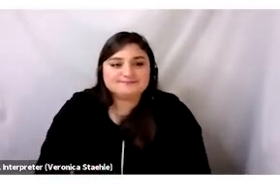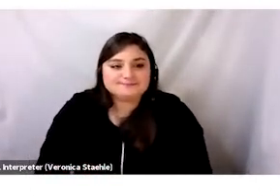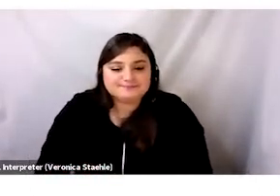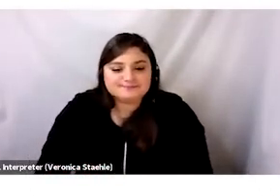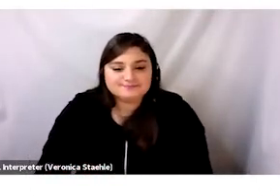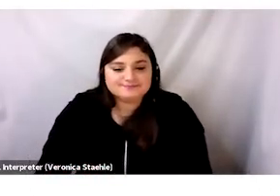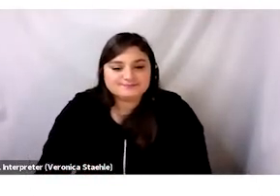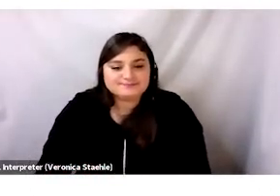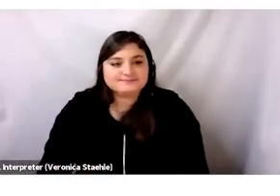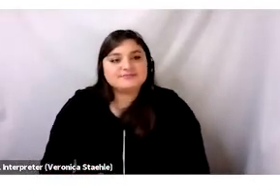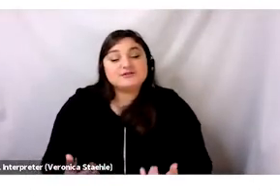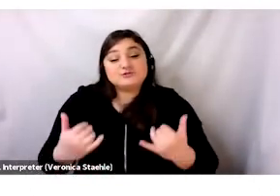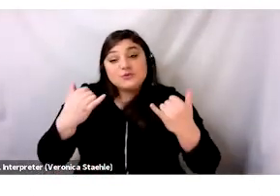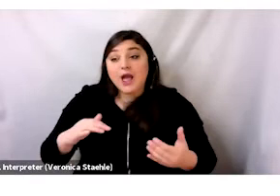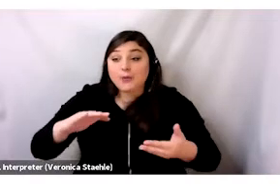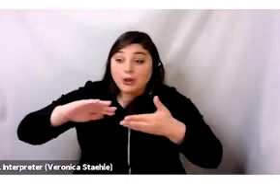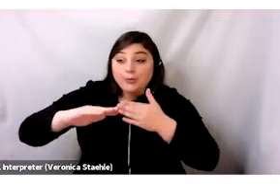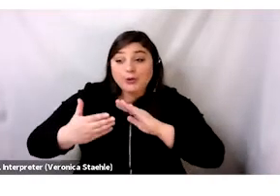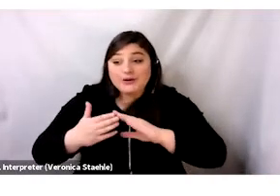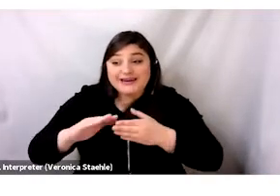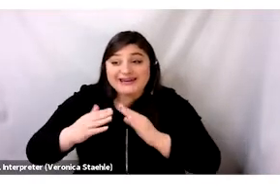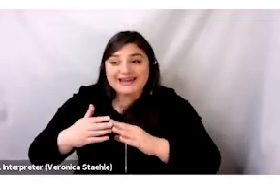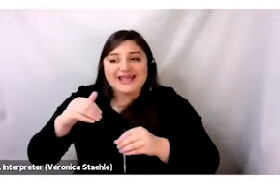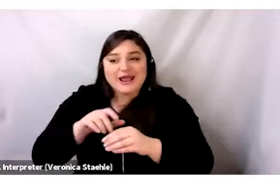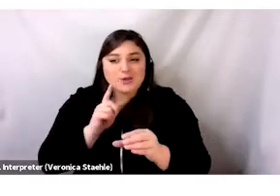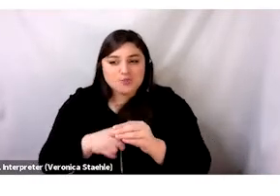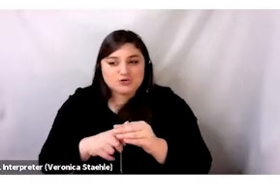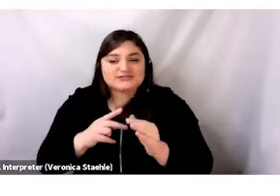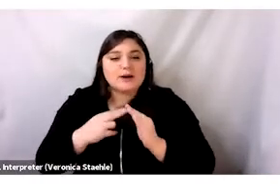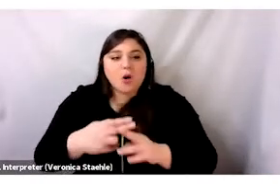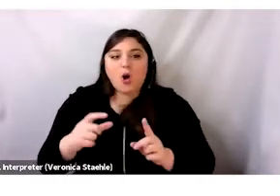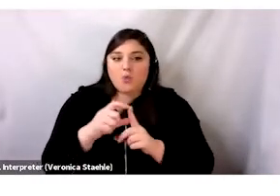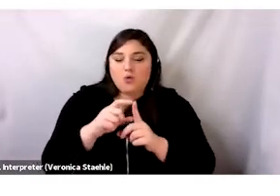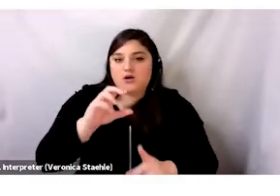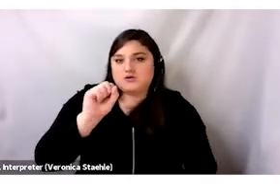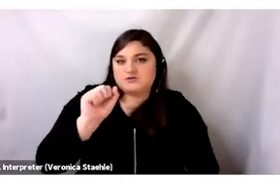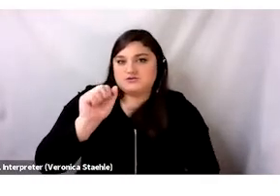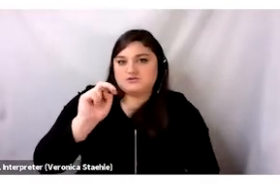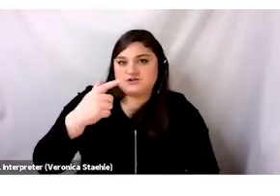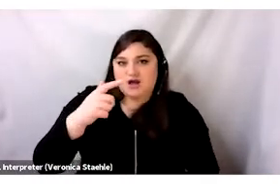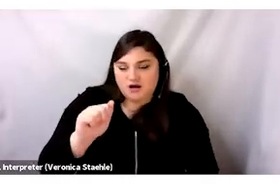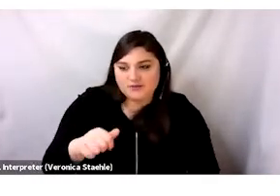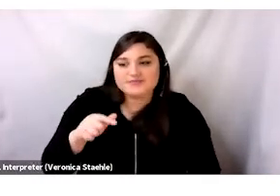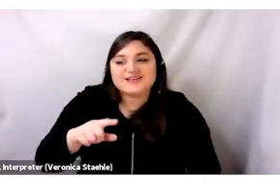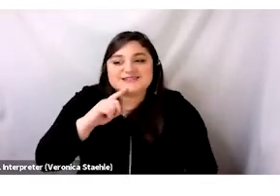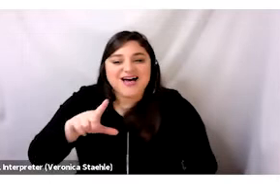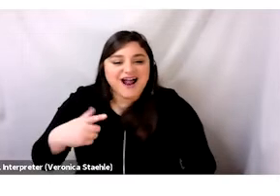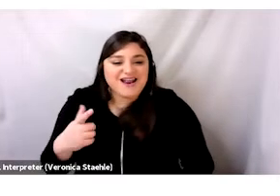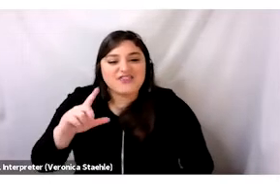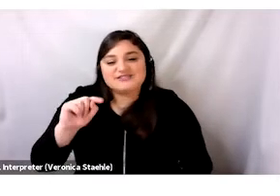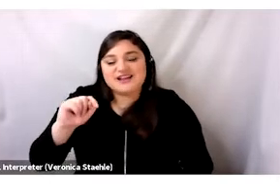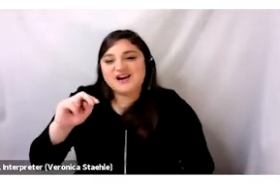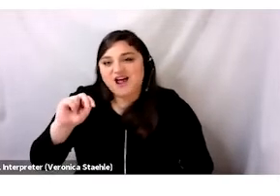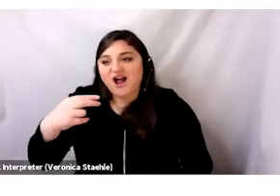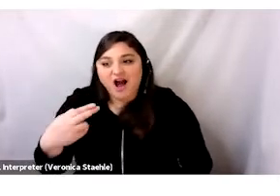Buddhism is called Sangha. And I will just read this quote from Thich Nhat Hanh again,